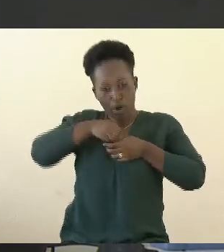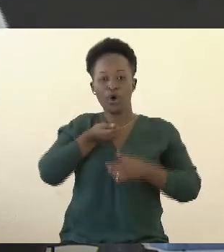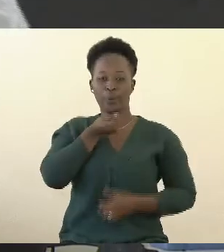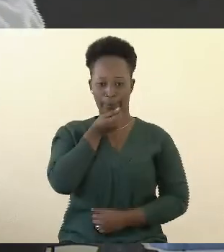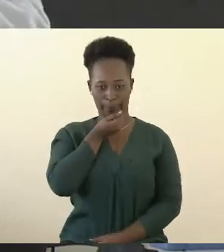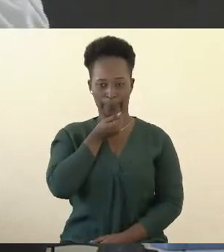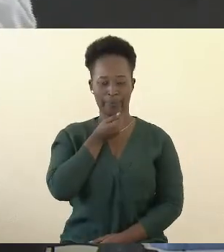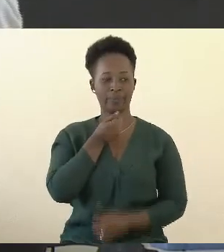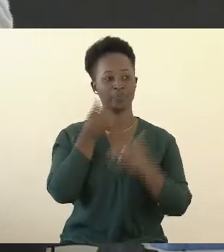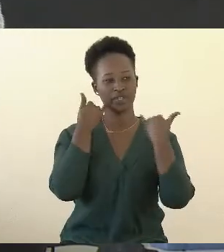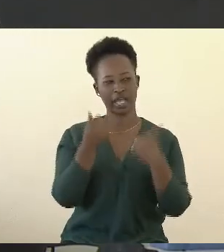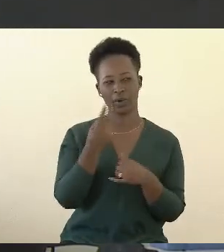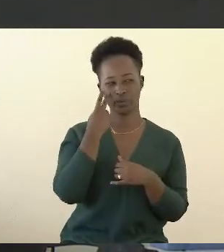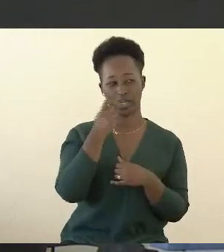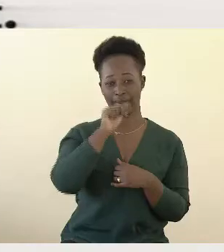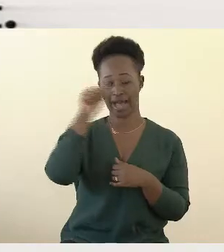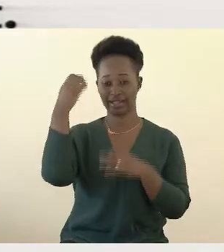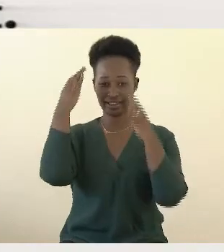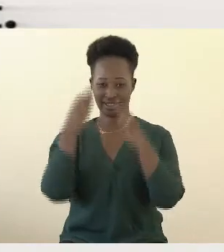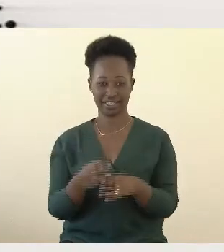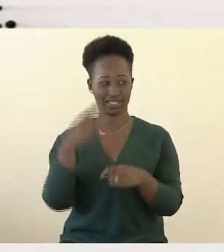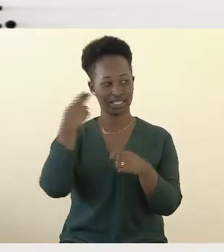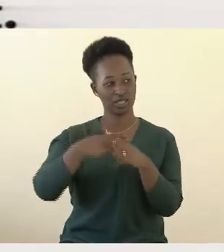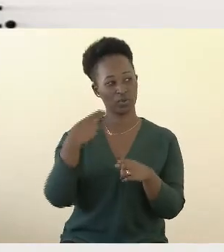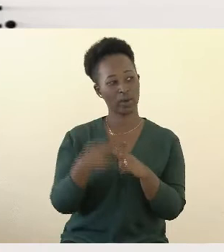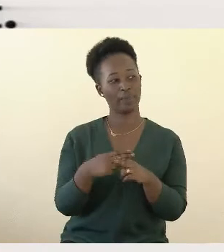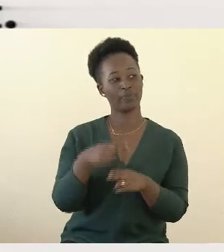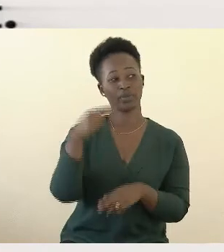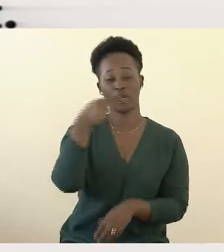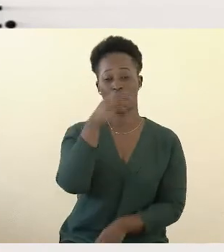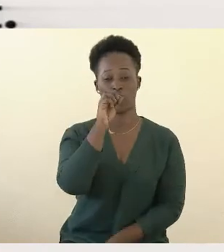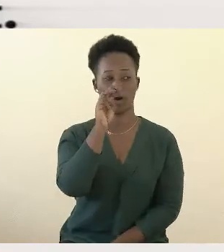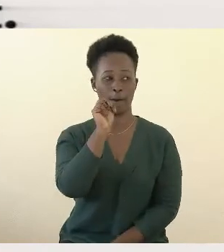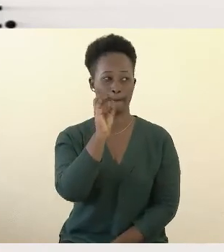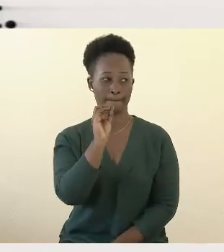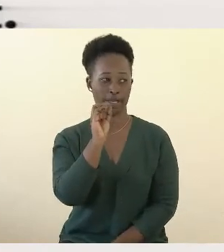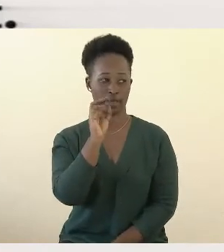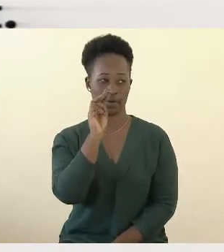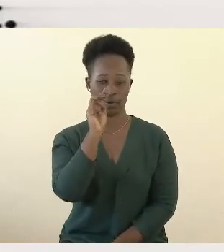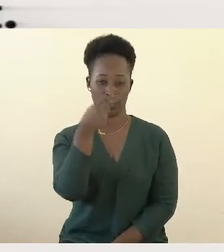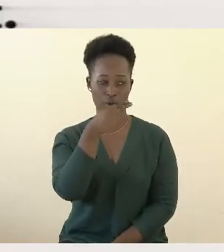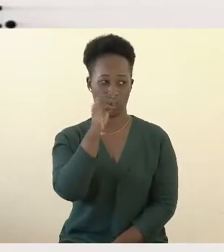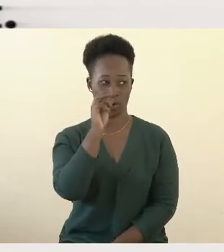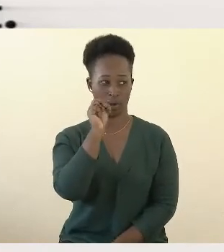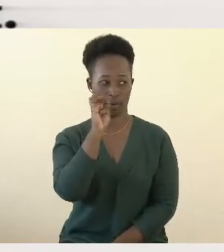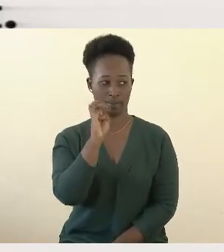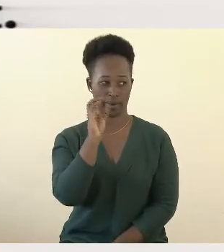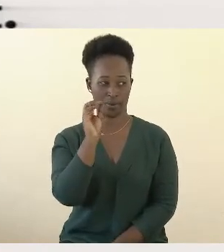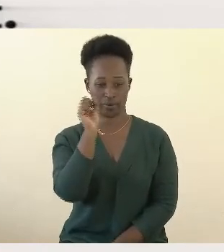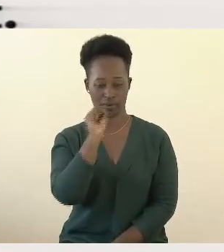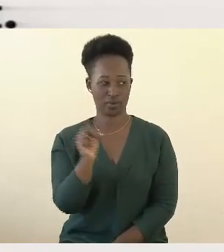Let's go through. These things are called homeostasis. Keeping different aspects of the body